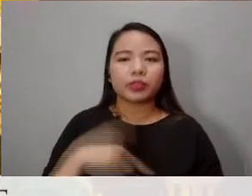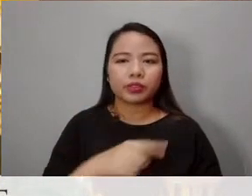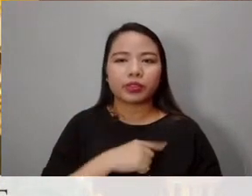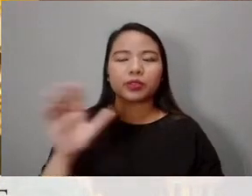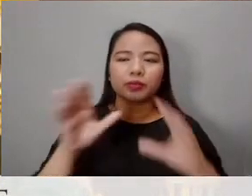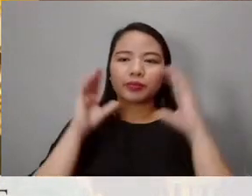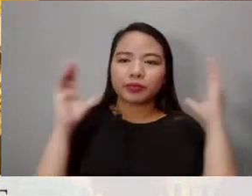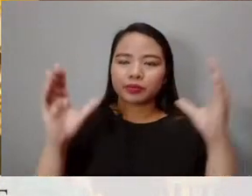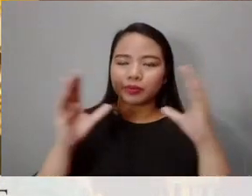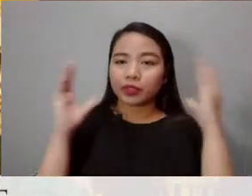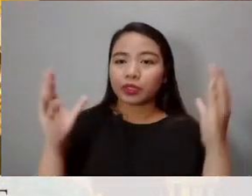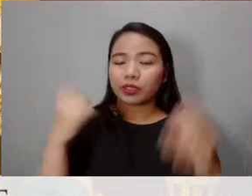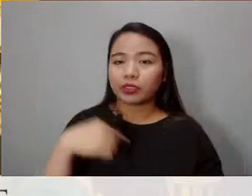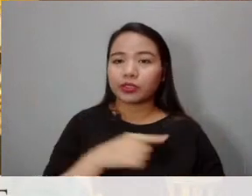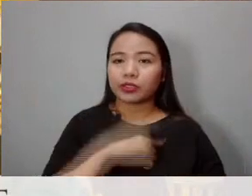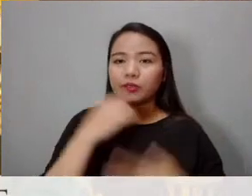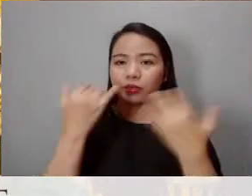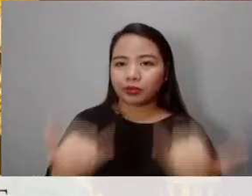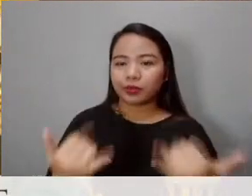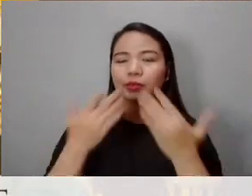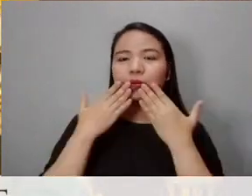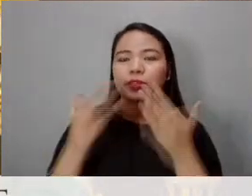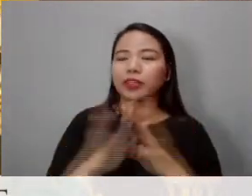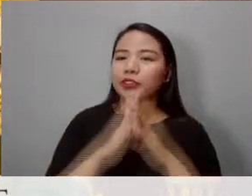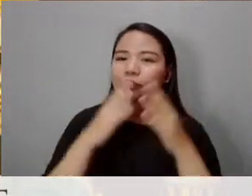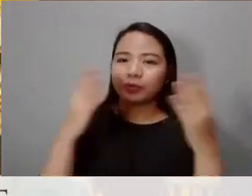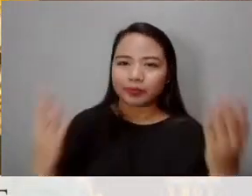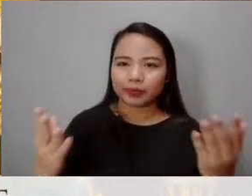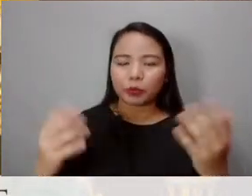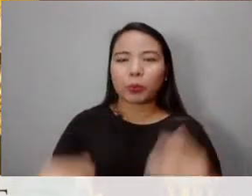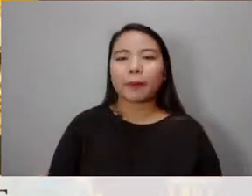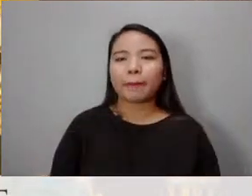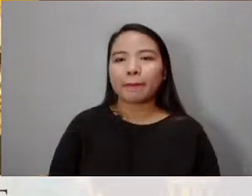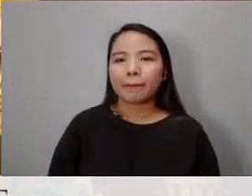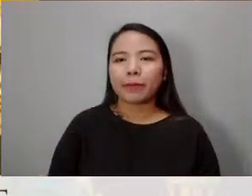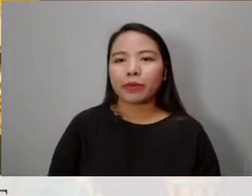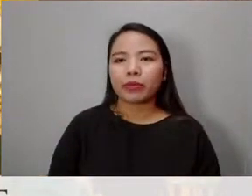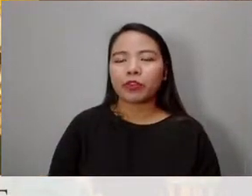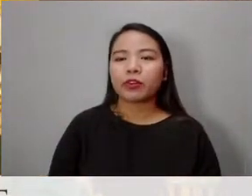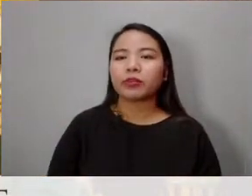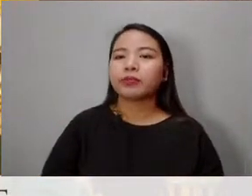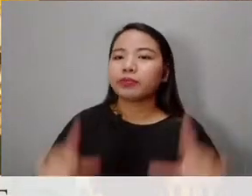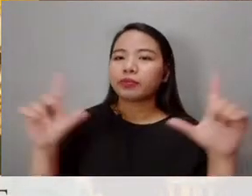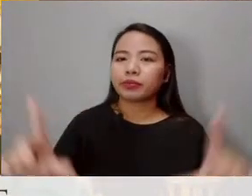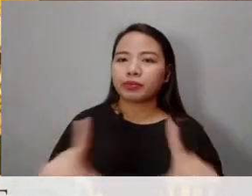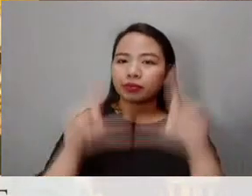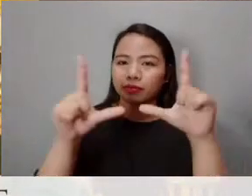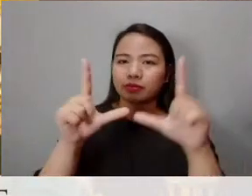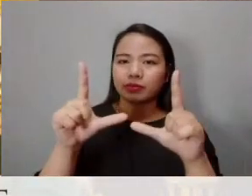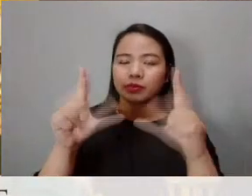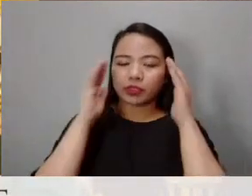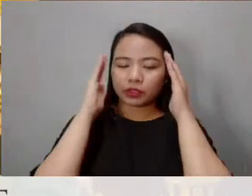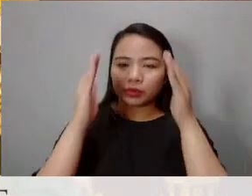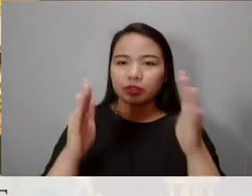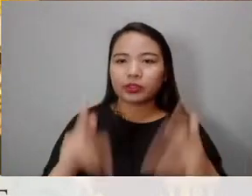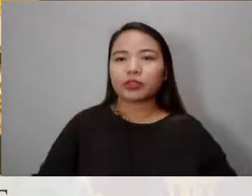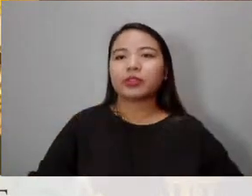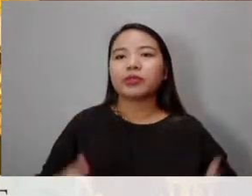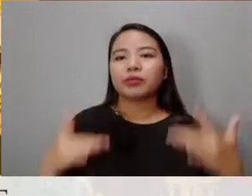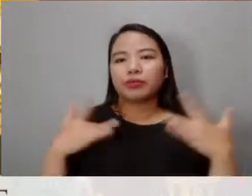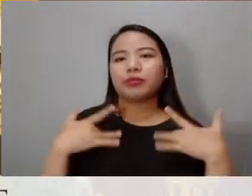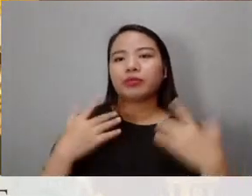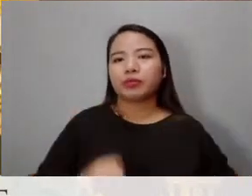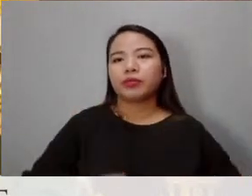today, maraming salamat po. The liturgy is the center of our lives, and so I hope to express also our